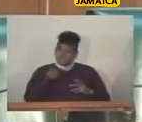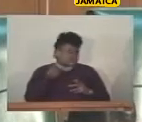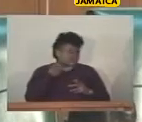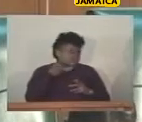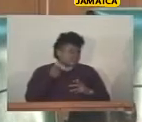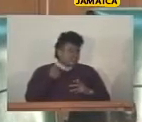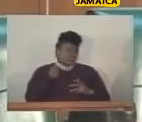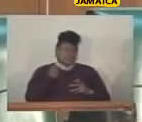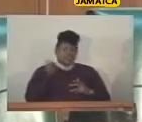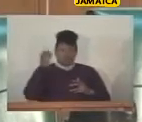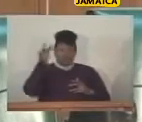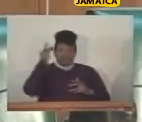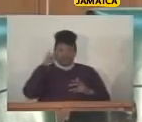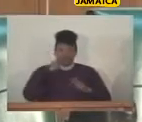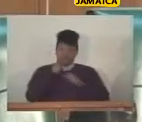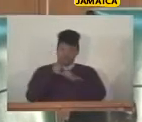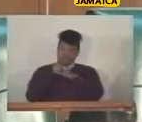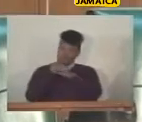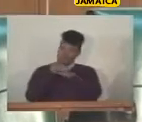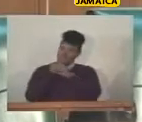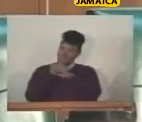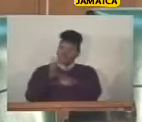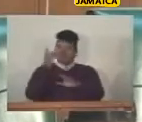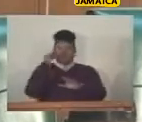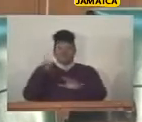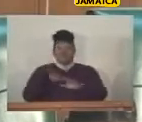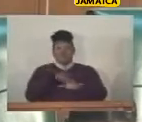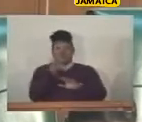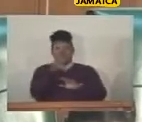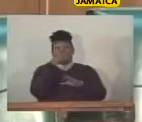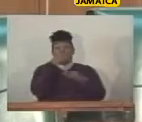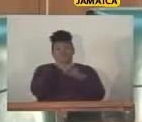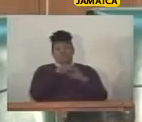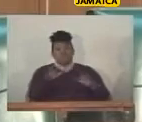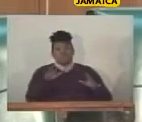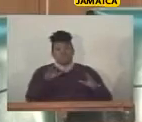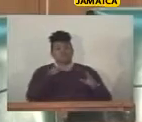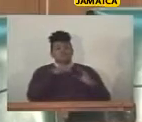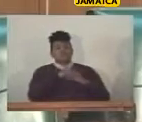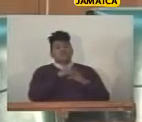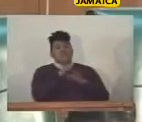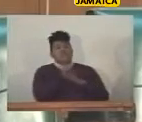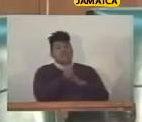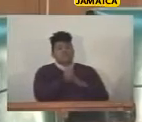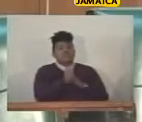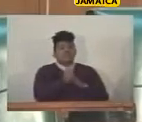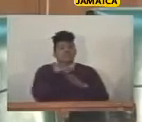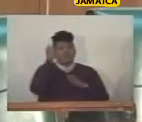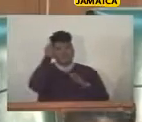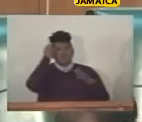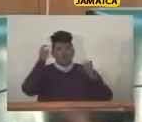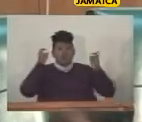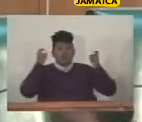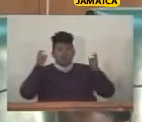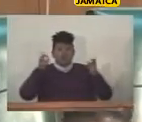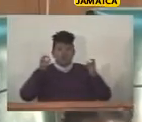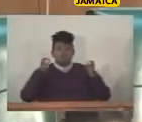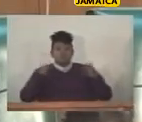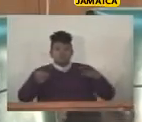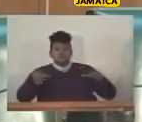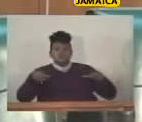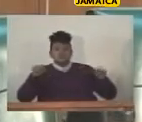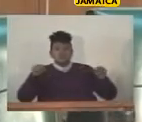is a cause for all of us that are involved in leadership and governance in our country to